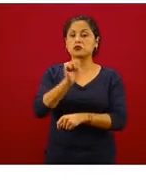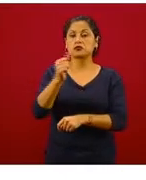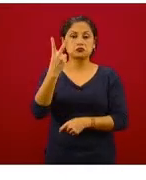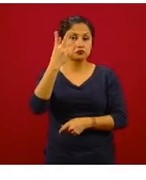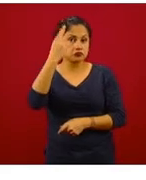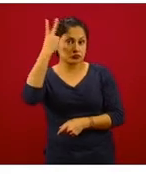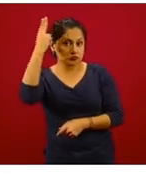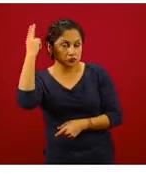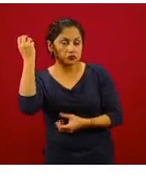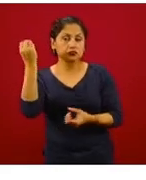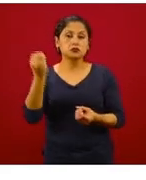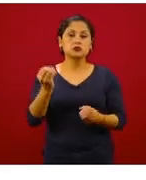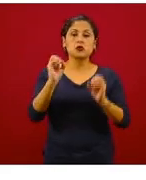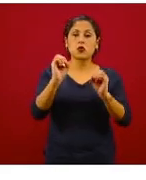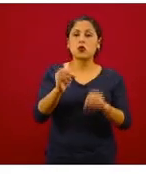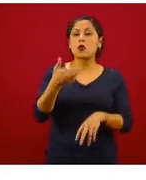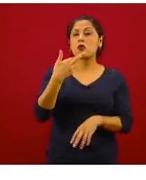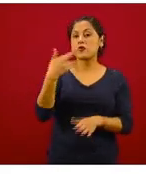material for